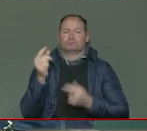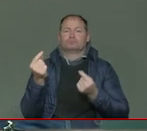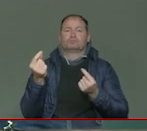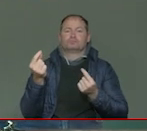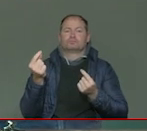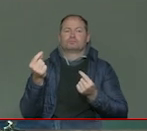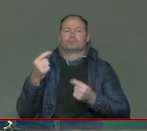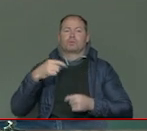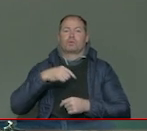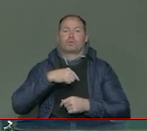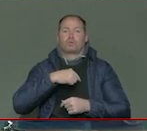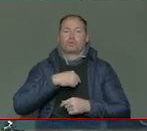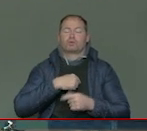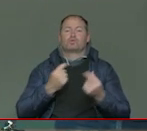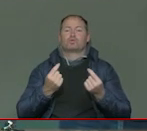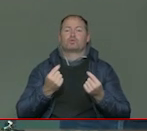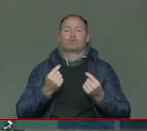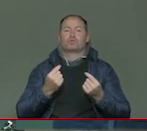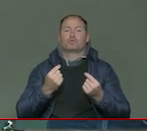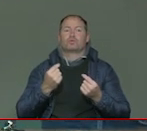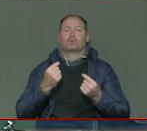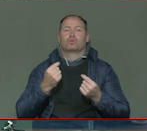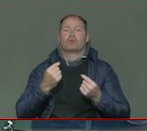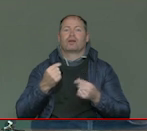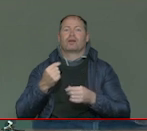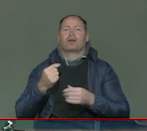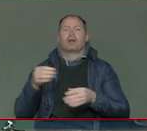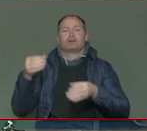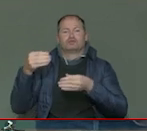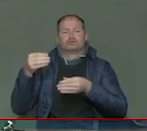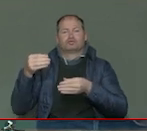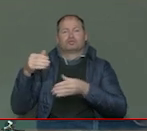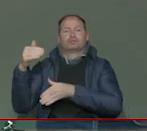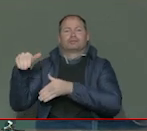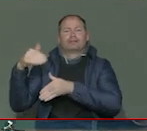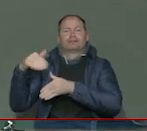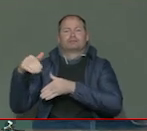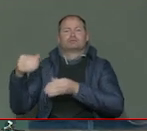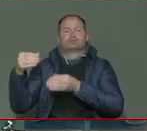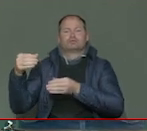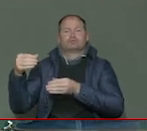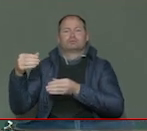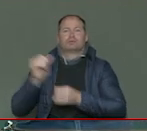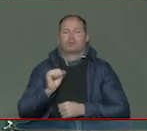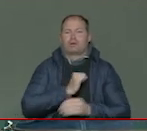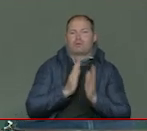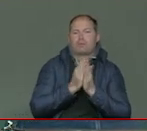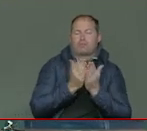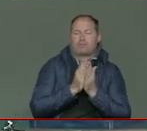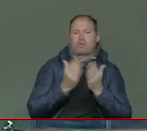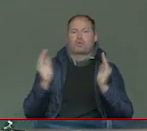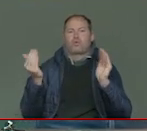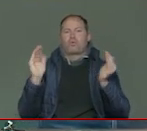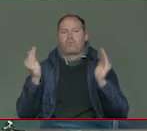an external document, which is the bank statement, to our documents, all right? So think about